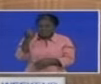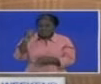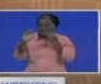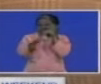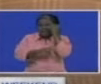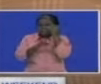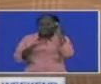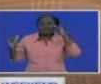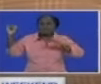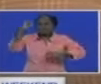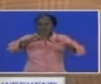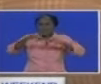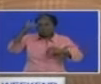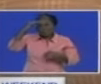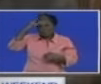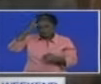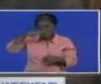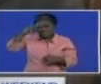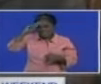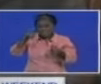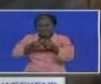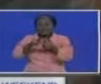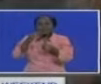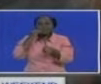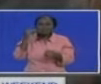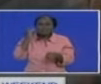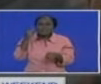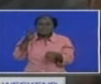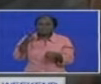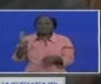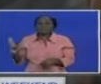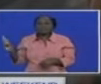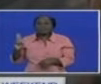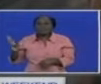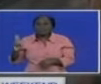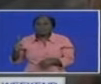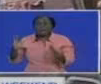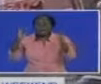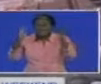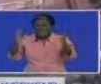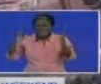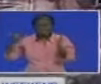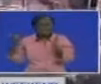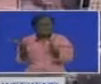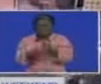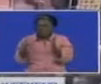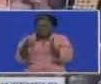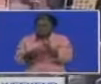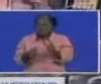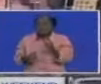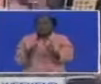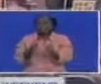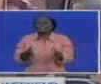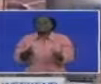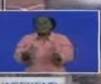a product of his domestic policy. This is President Uhuru Kenyatta's major headache, which way to sway the